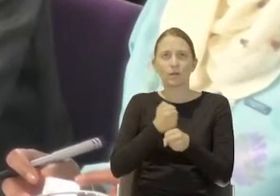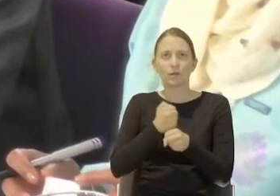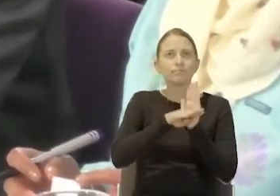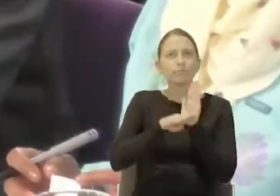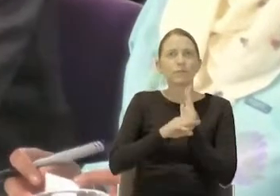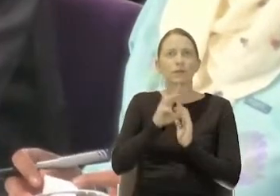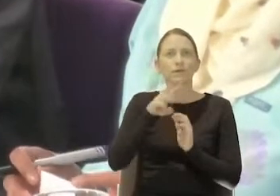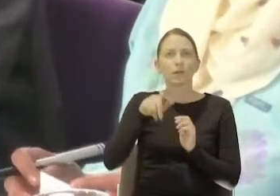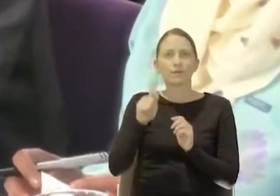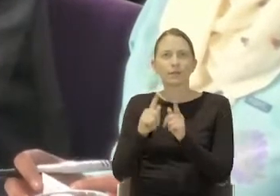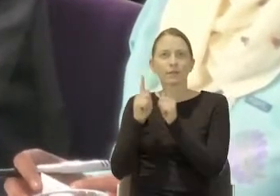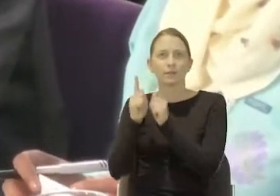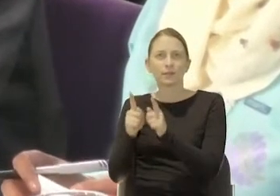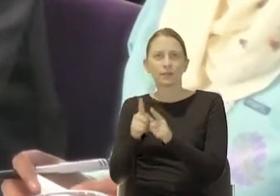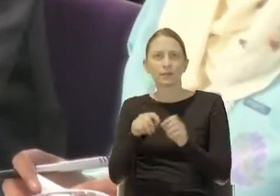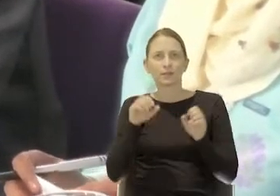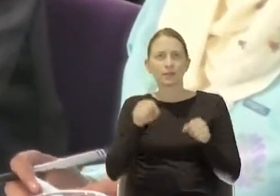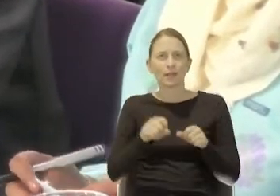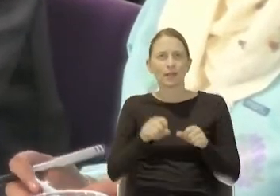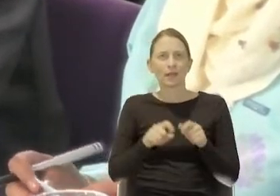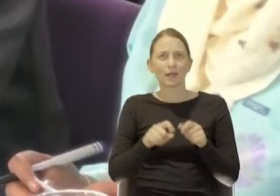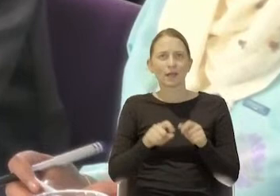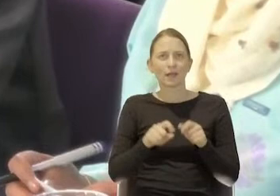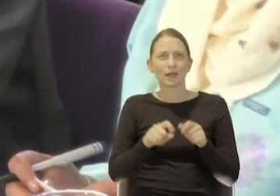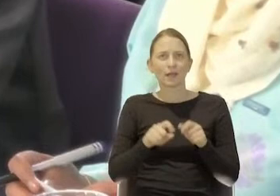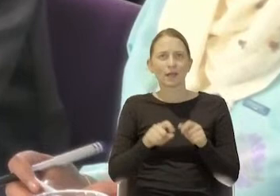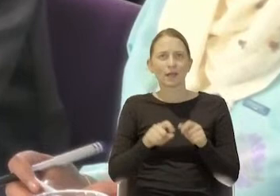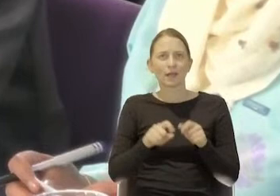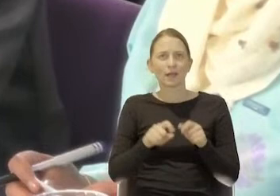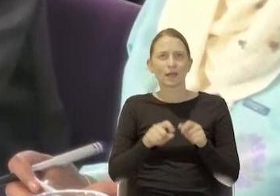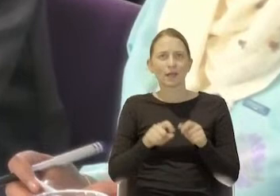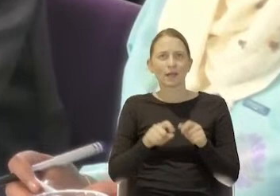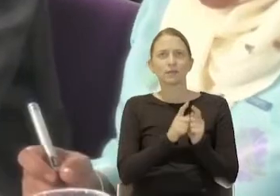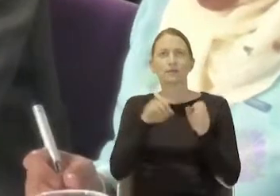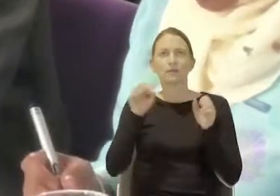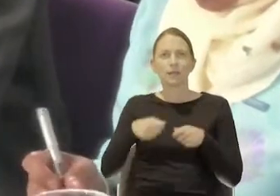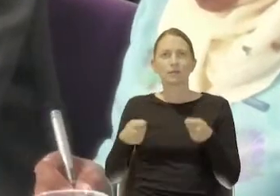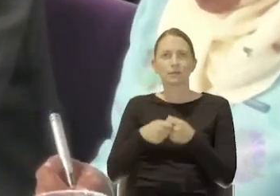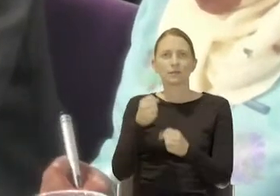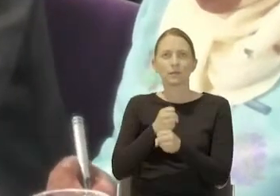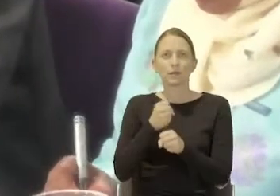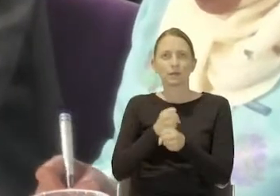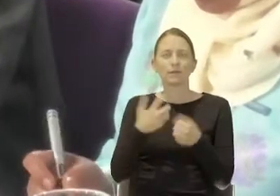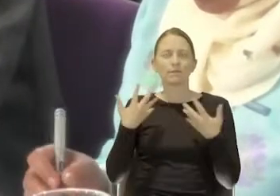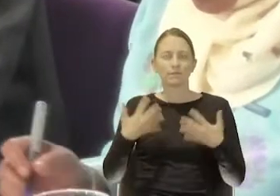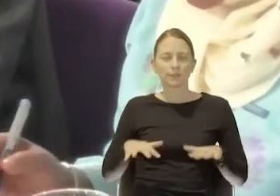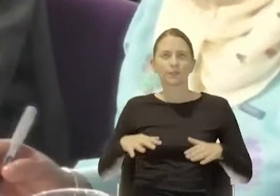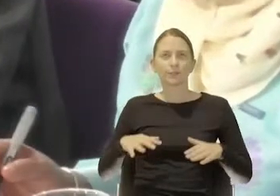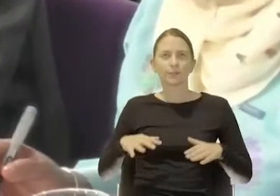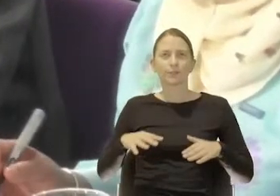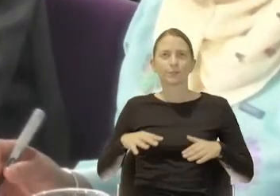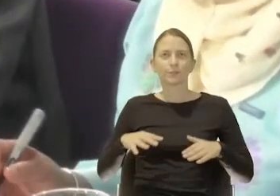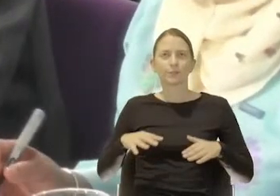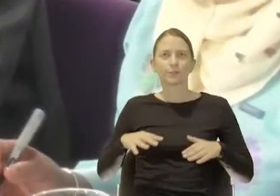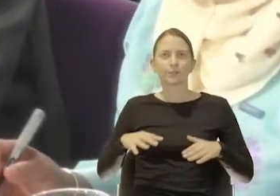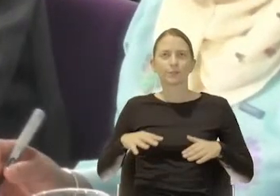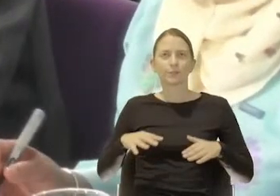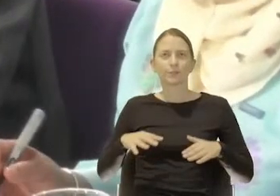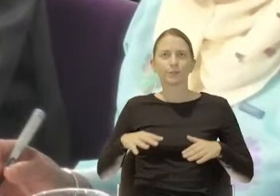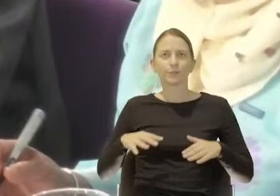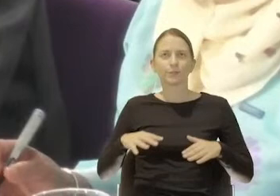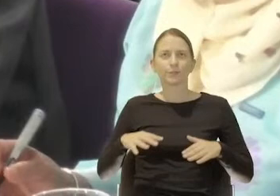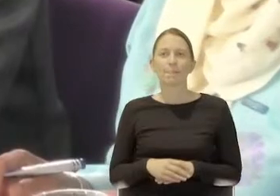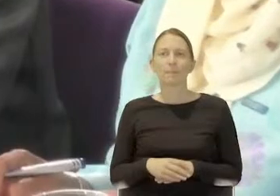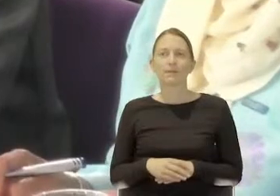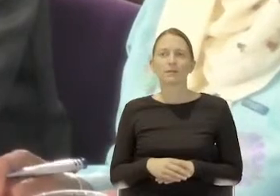have continued to hold during her visit to New York. Your Excellencies, I'm here as